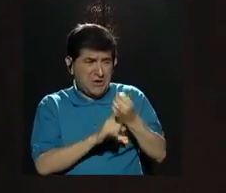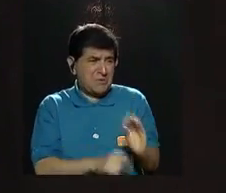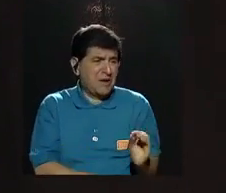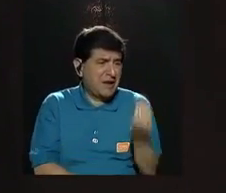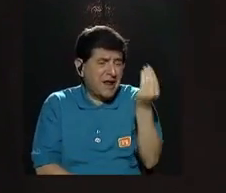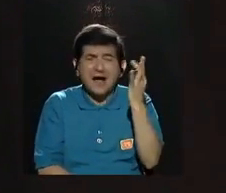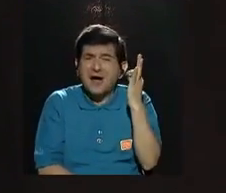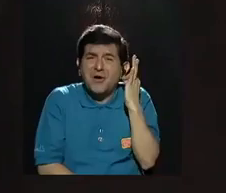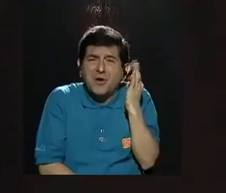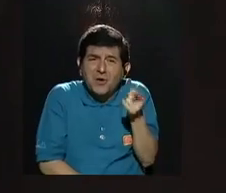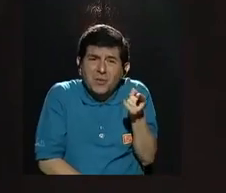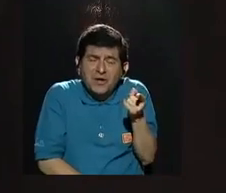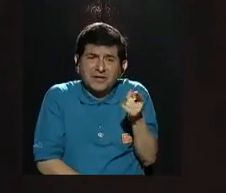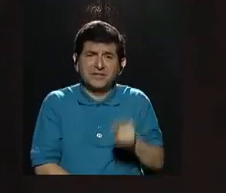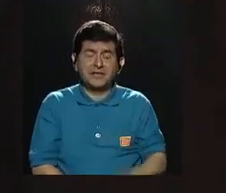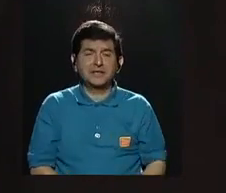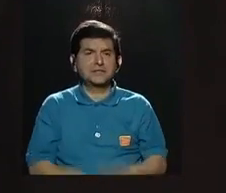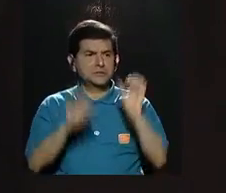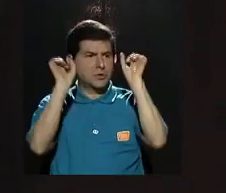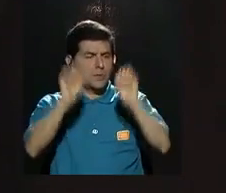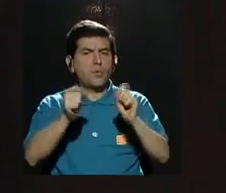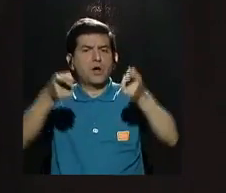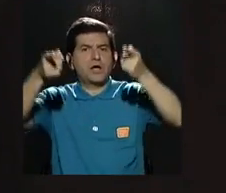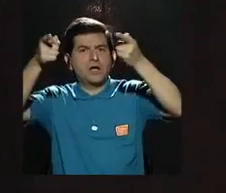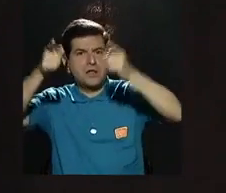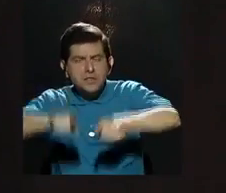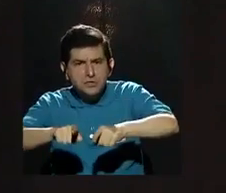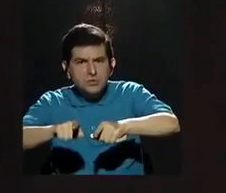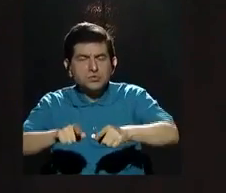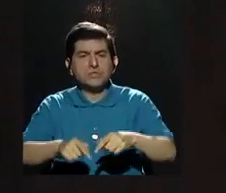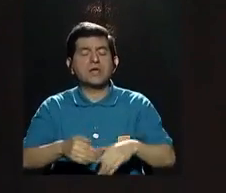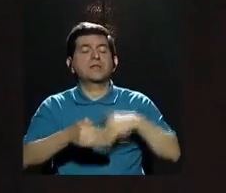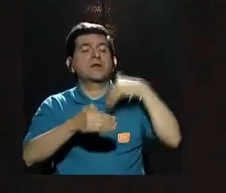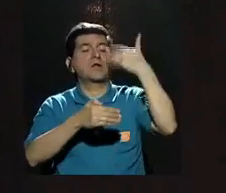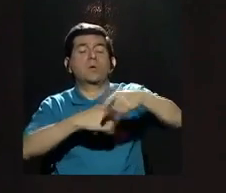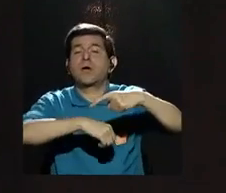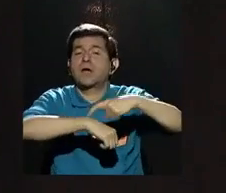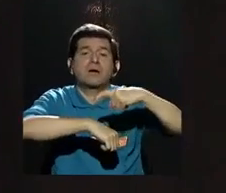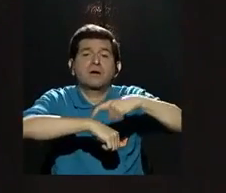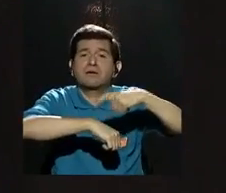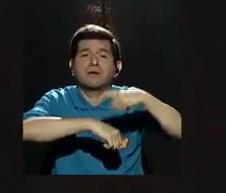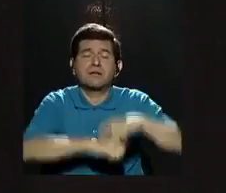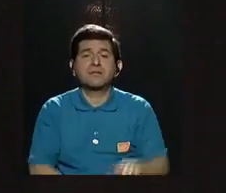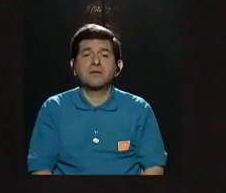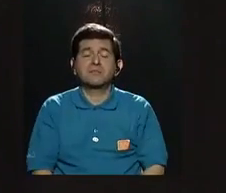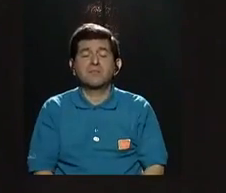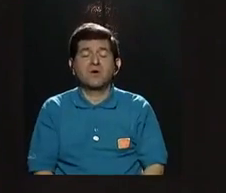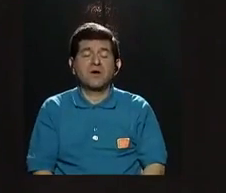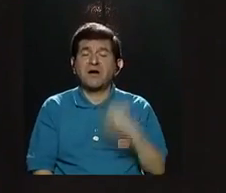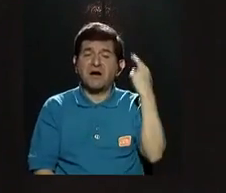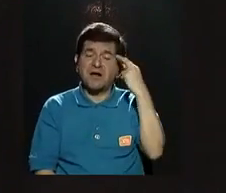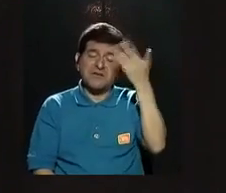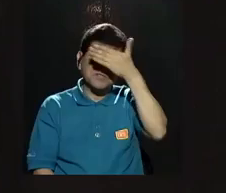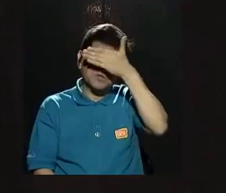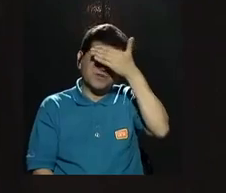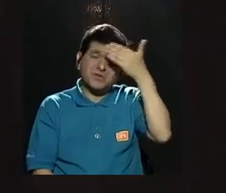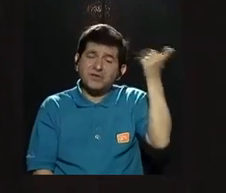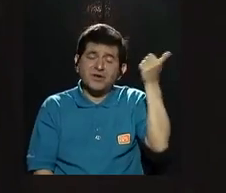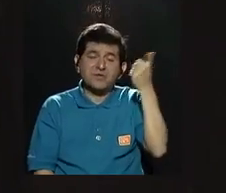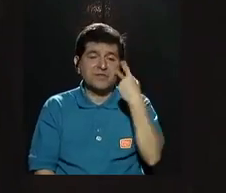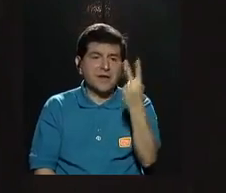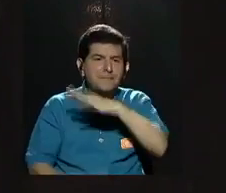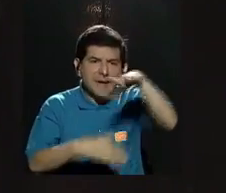women could occur over time. It forgets to look at the institutional context,